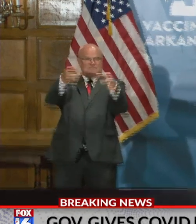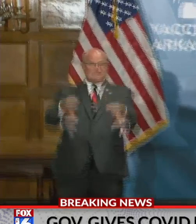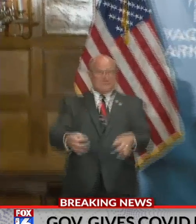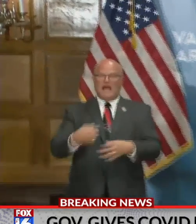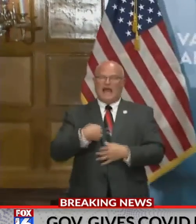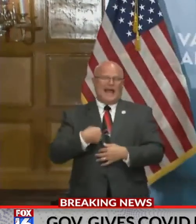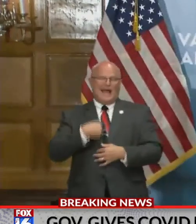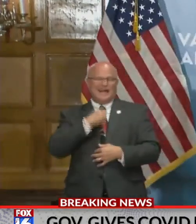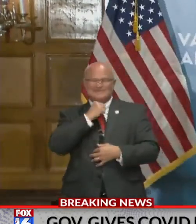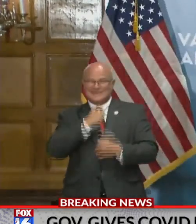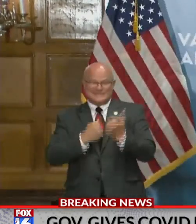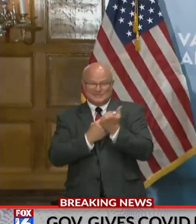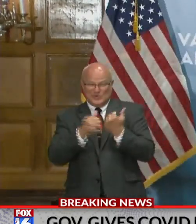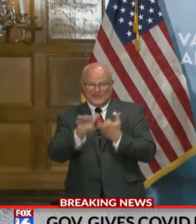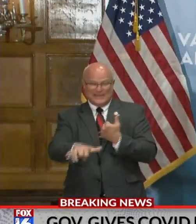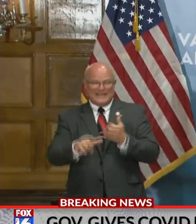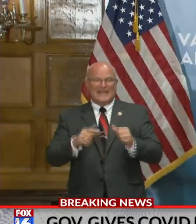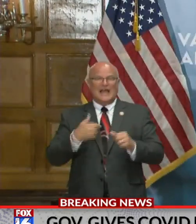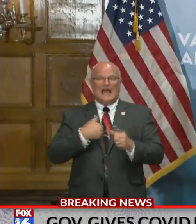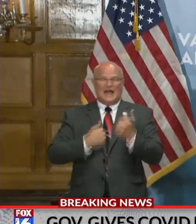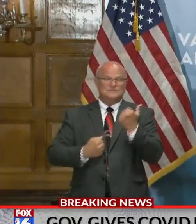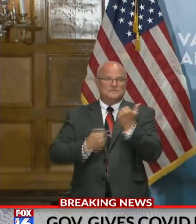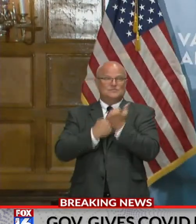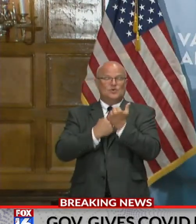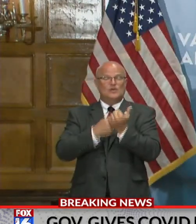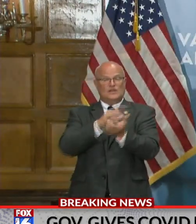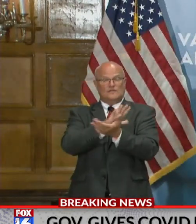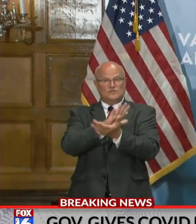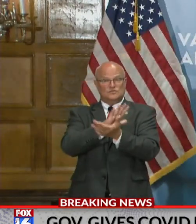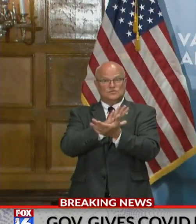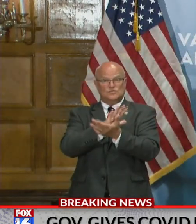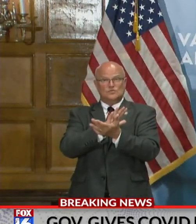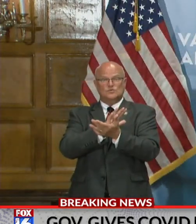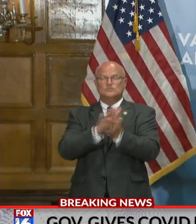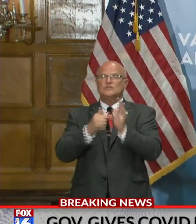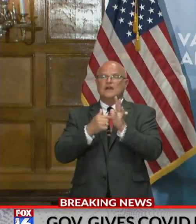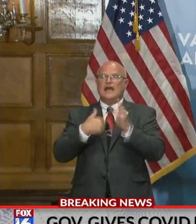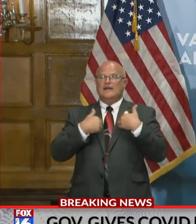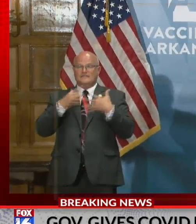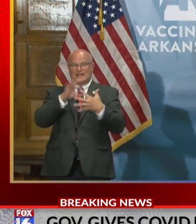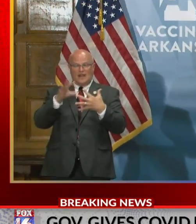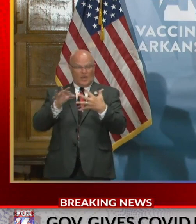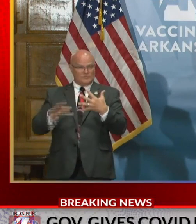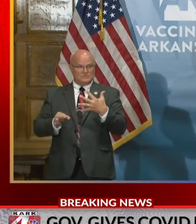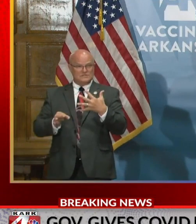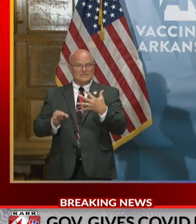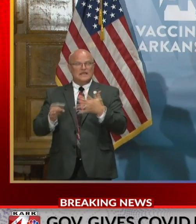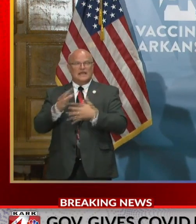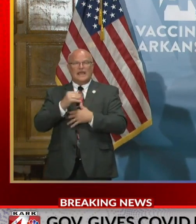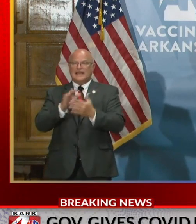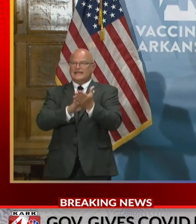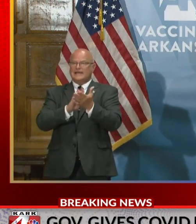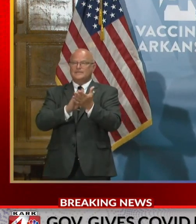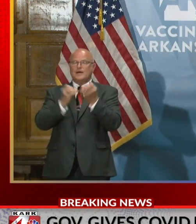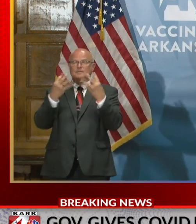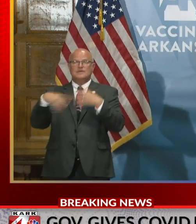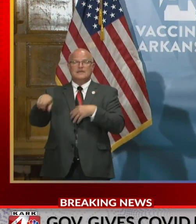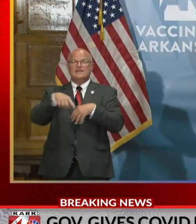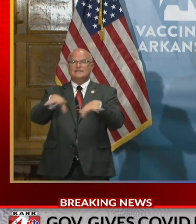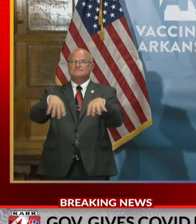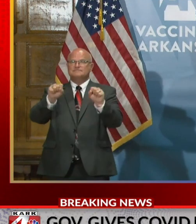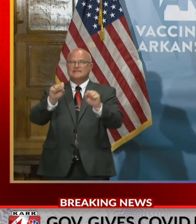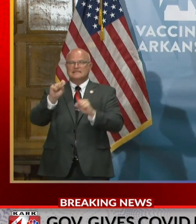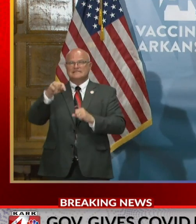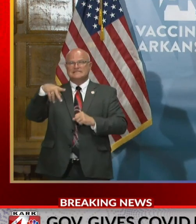I'm not in favor of it. I am in favor of the schools exercising that option, and I applaud many of them for taking